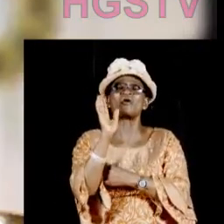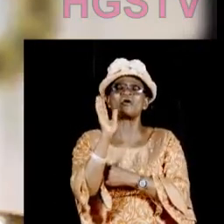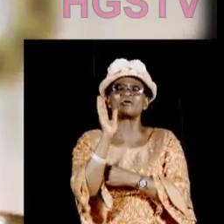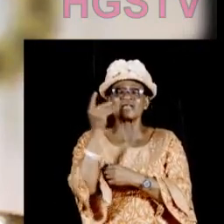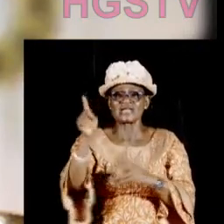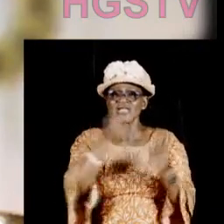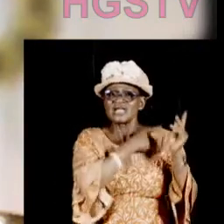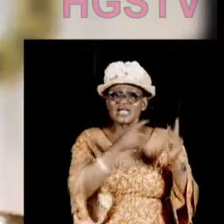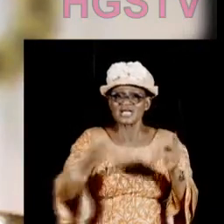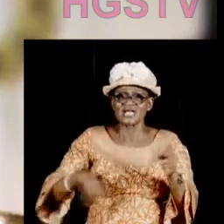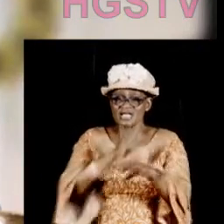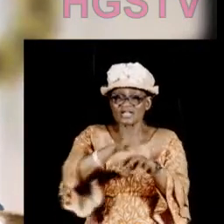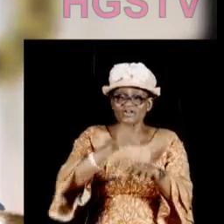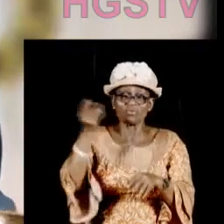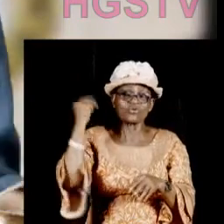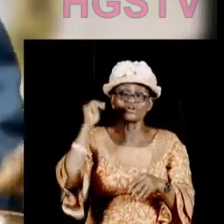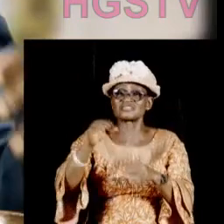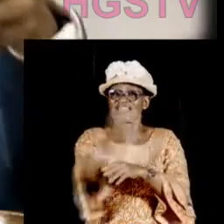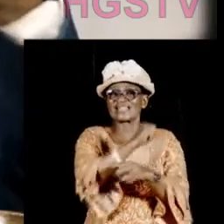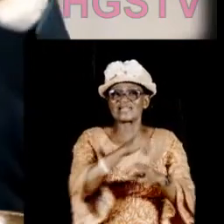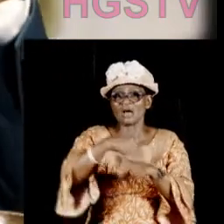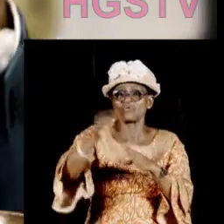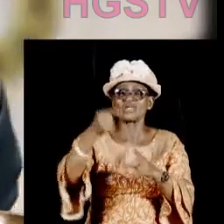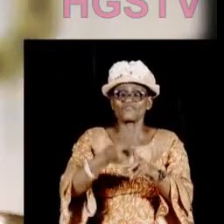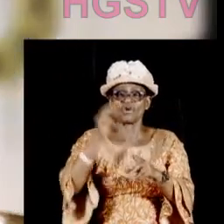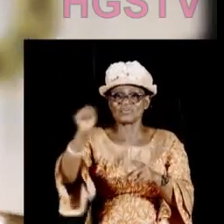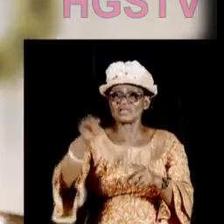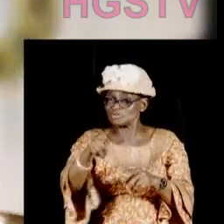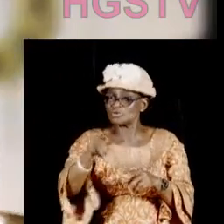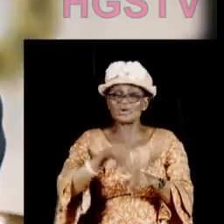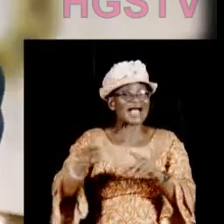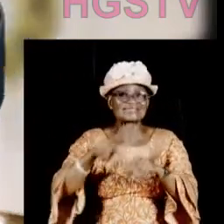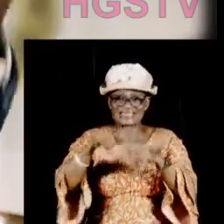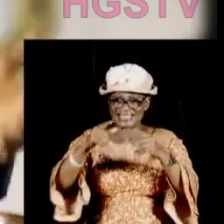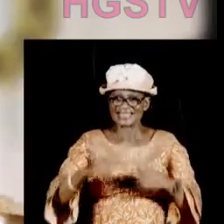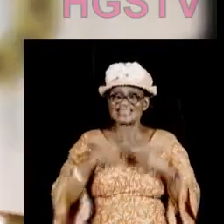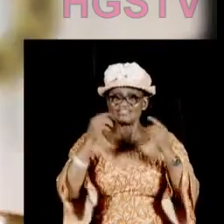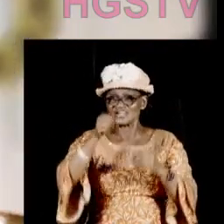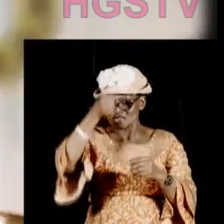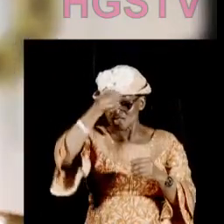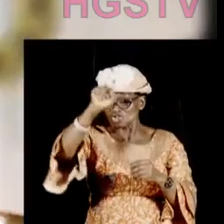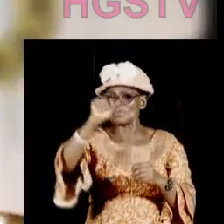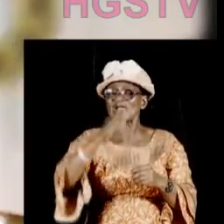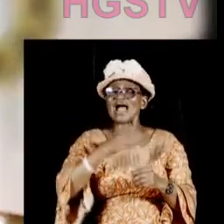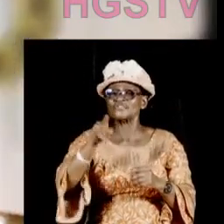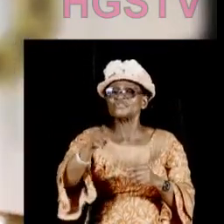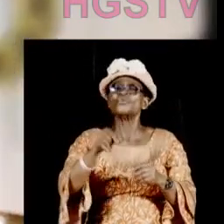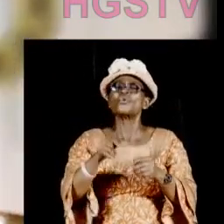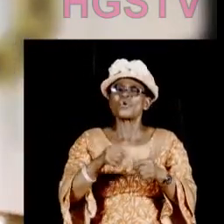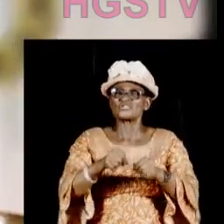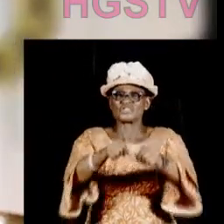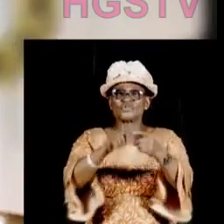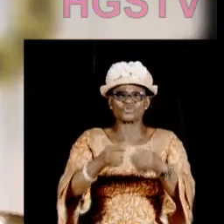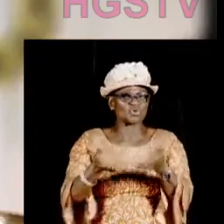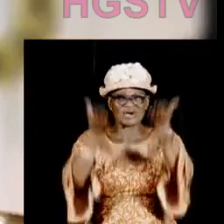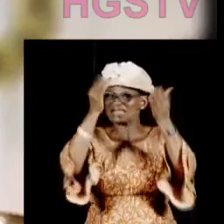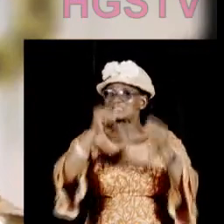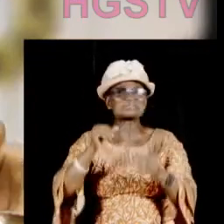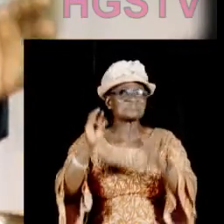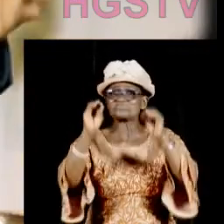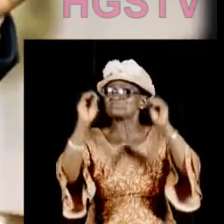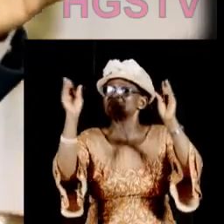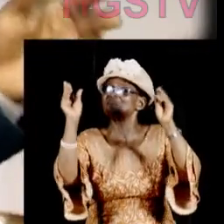the kingdom was taken away from him. You can't live in disobedience and you continue to rise. It's impossible. He